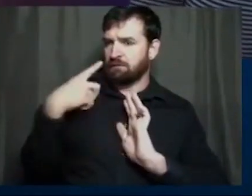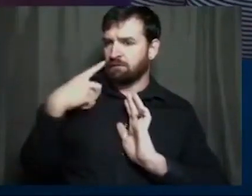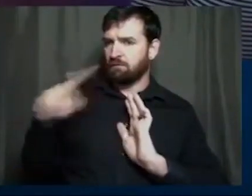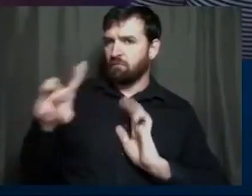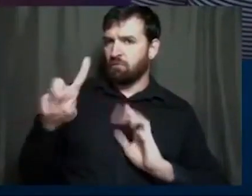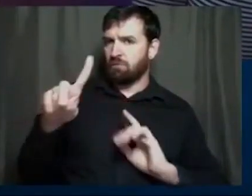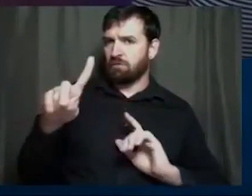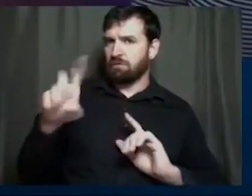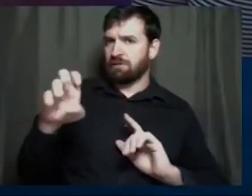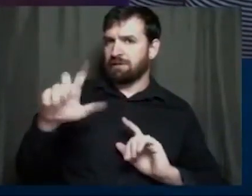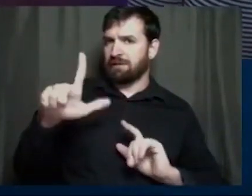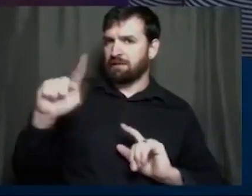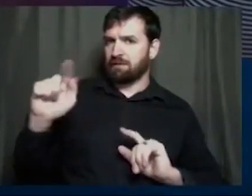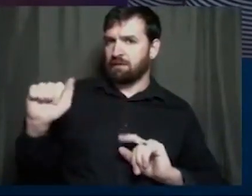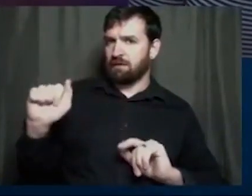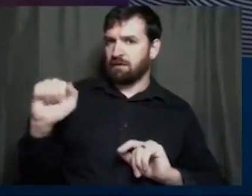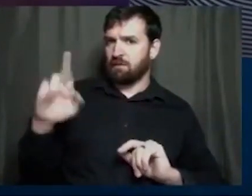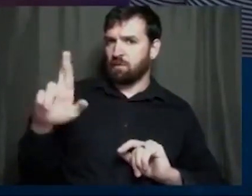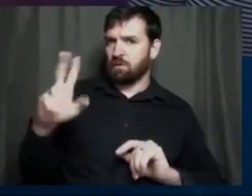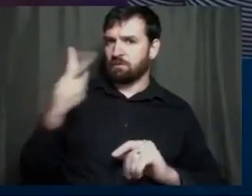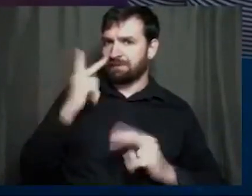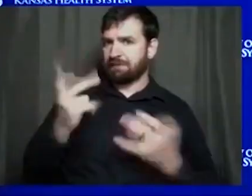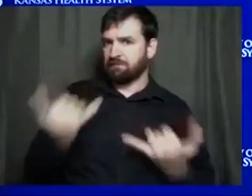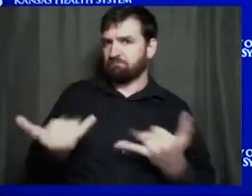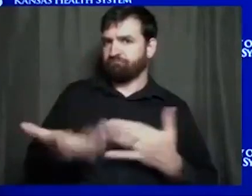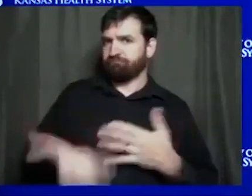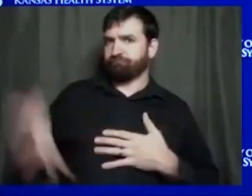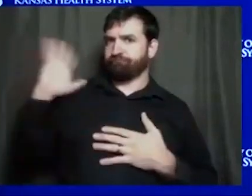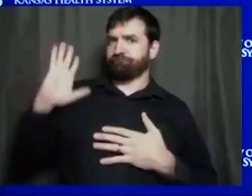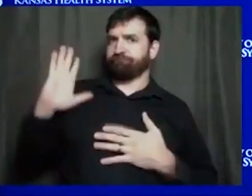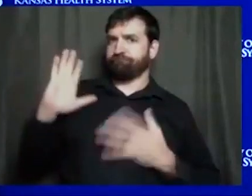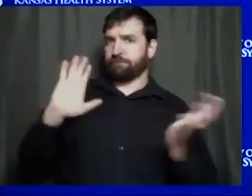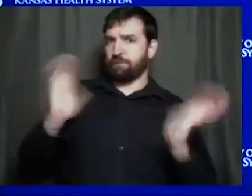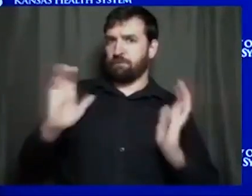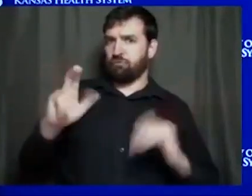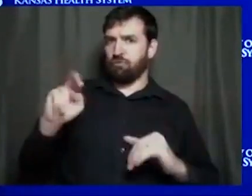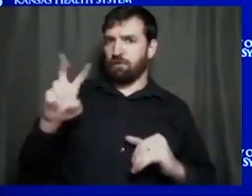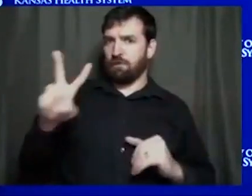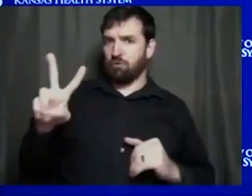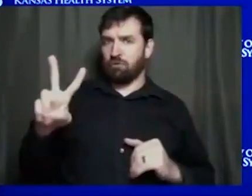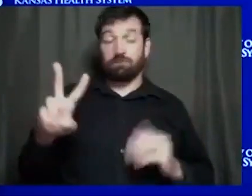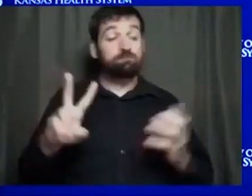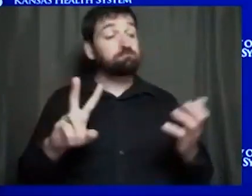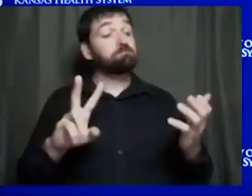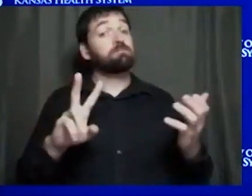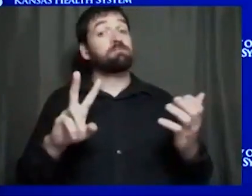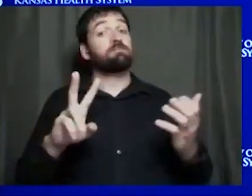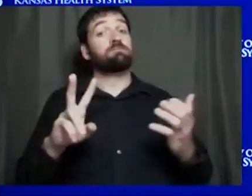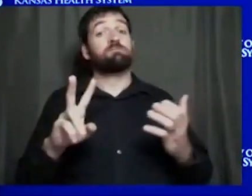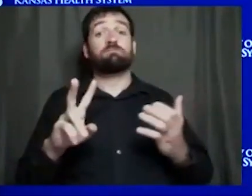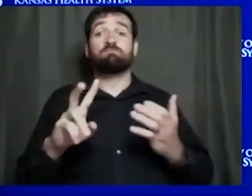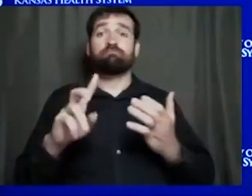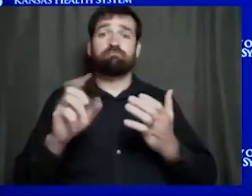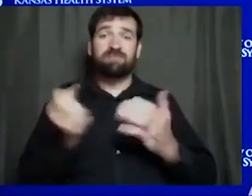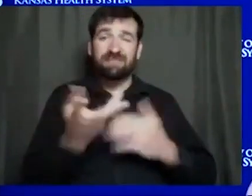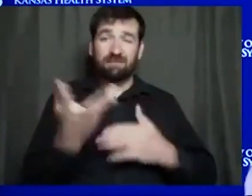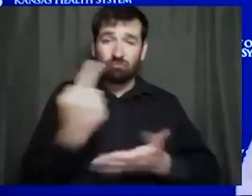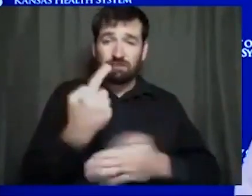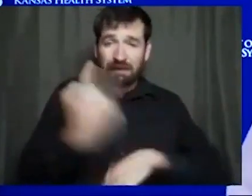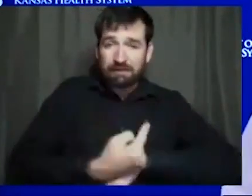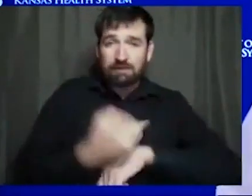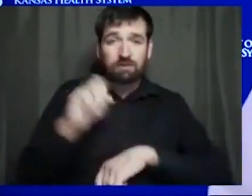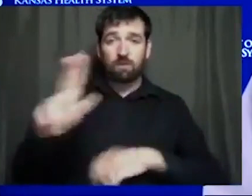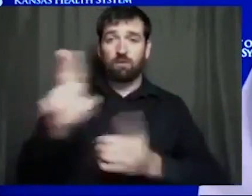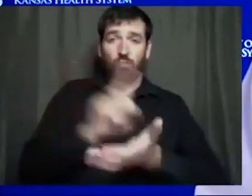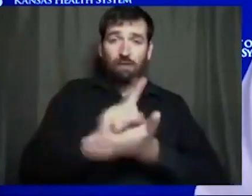we saw this time back in November. I mean, we had been going days or a week without deaths, and again, now that we've had 9 in the last